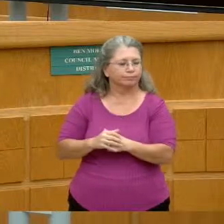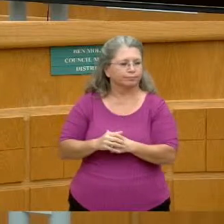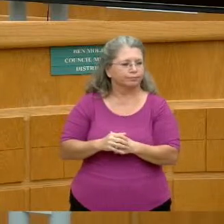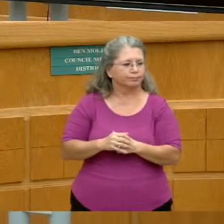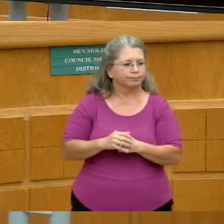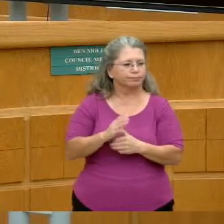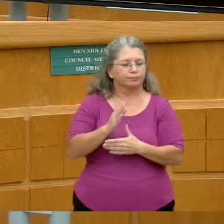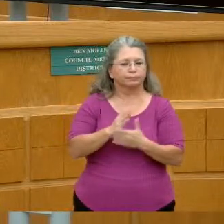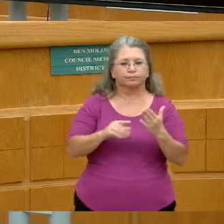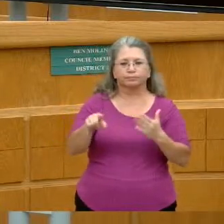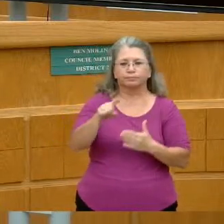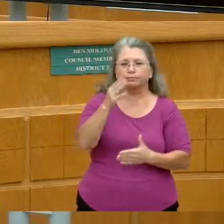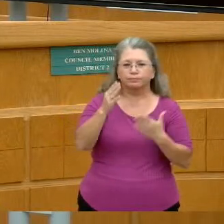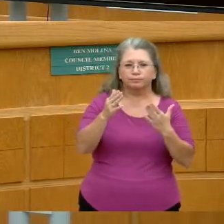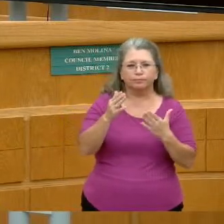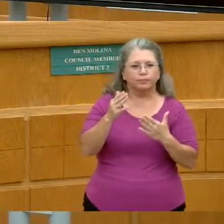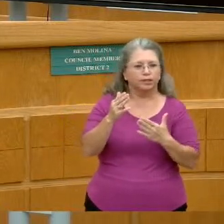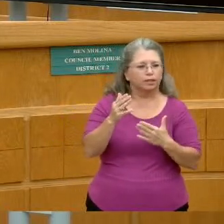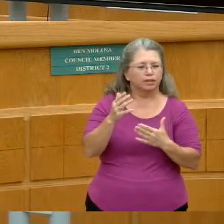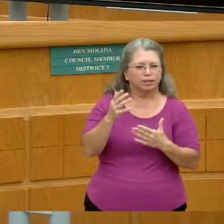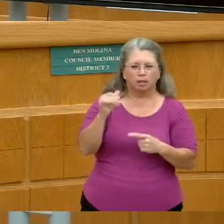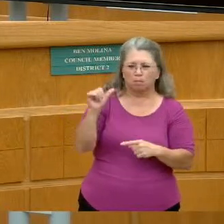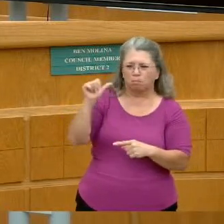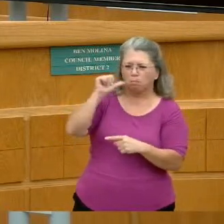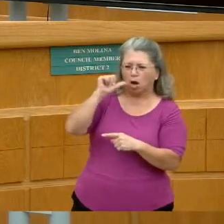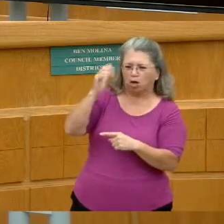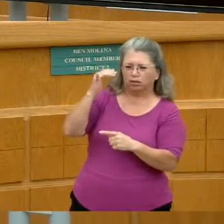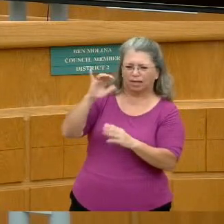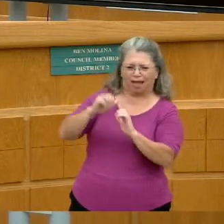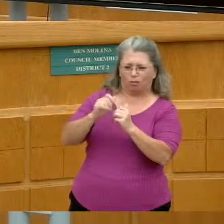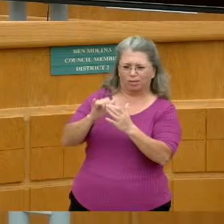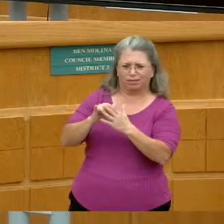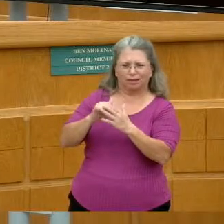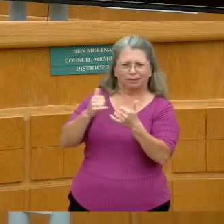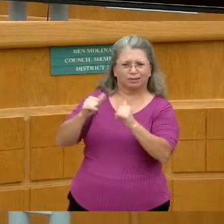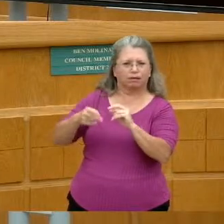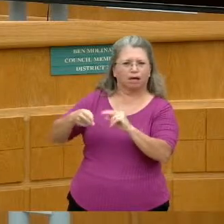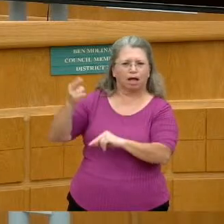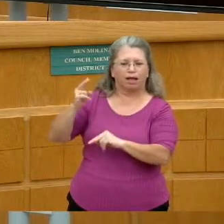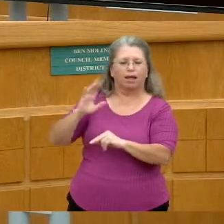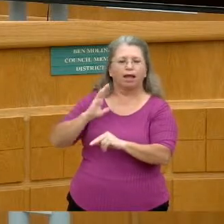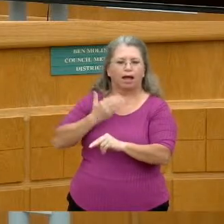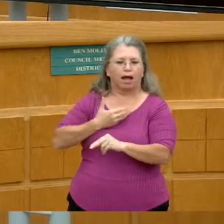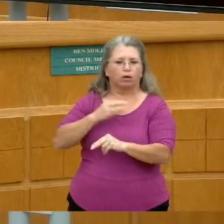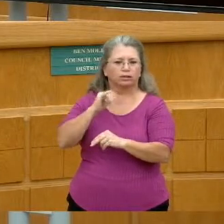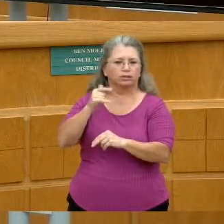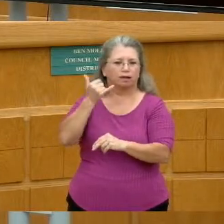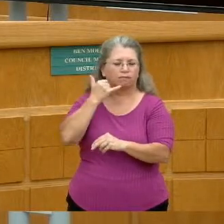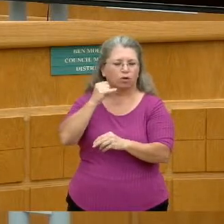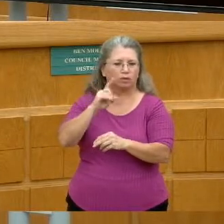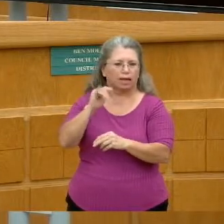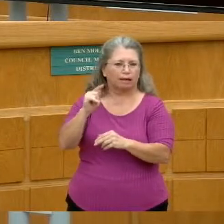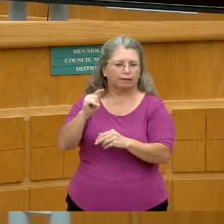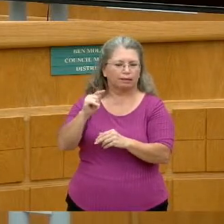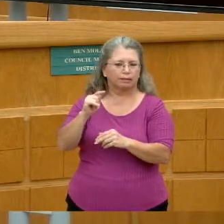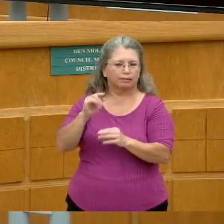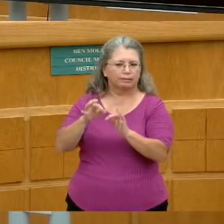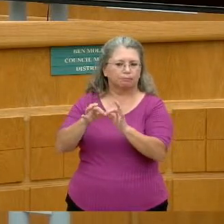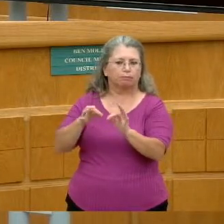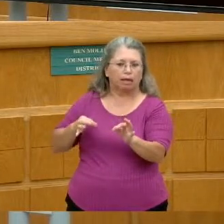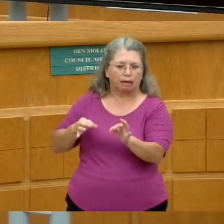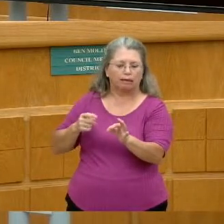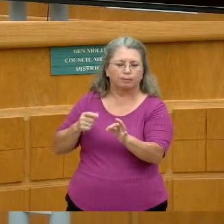Some of you might be wondering with the bars, how is it still so high? Well, the cell phone data lags a little bit. So June 29th,